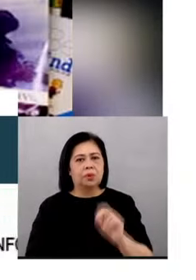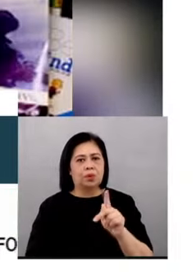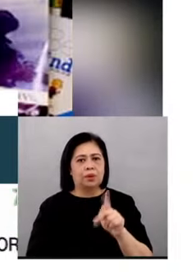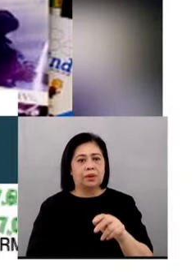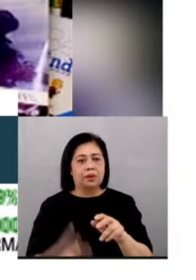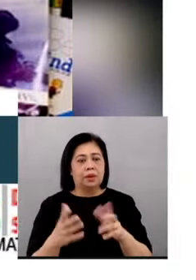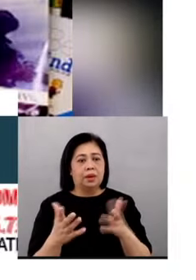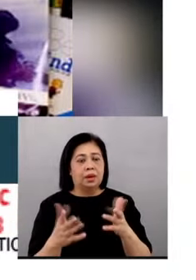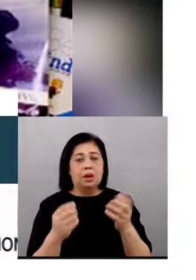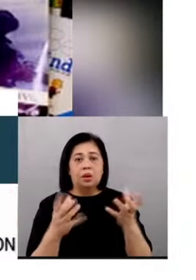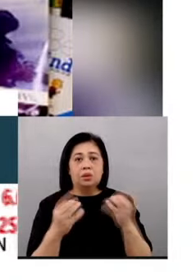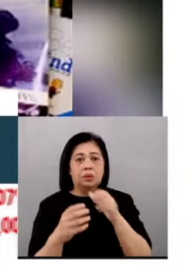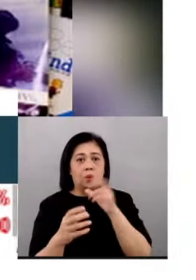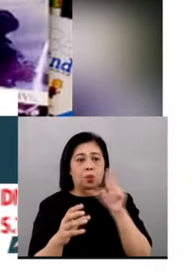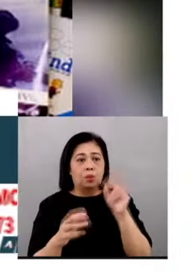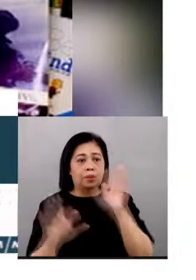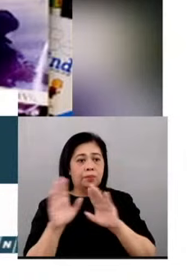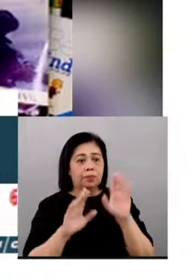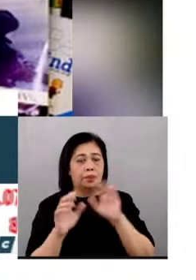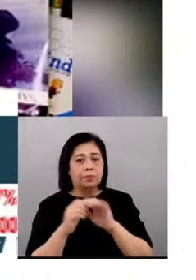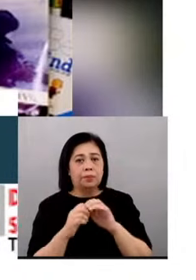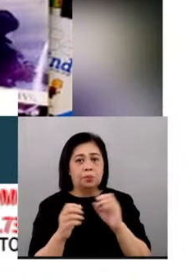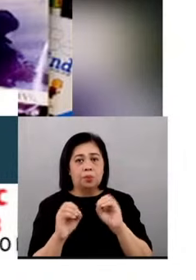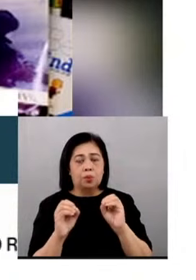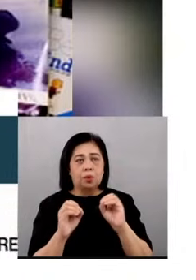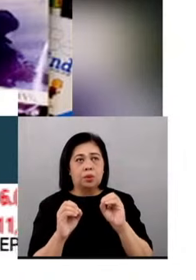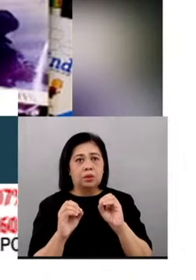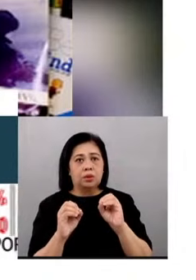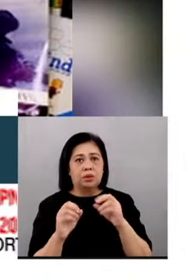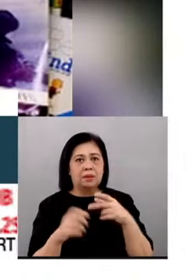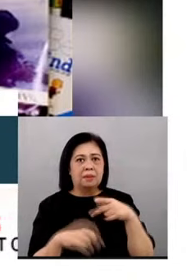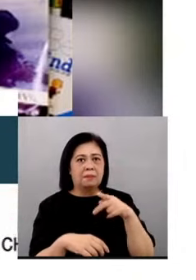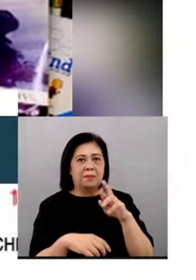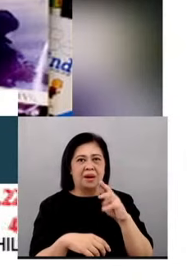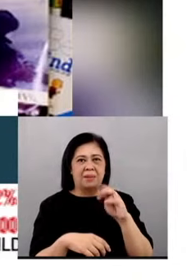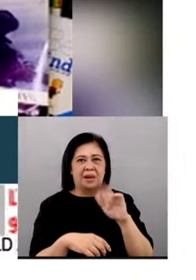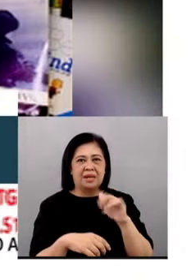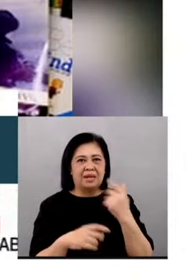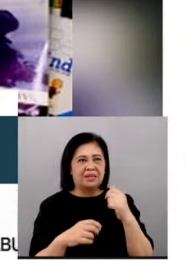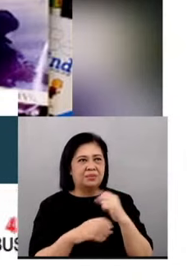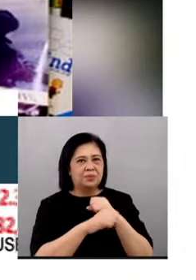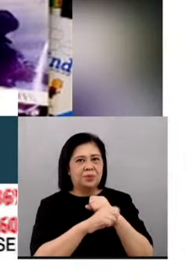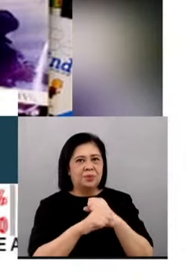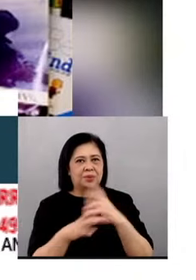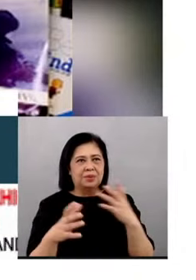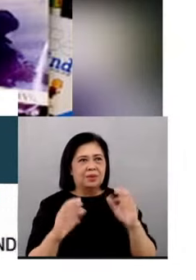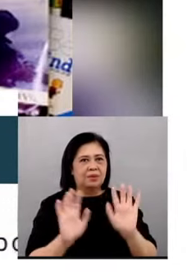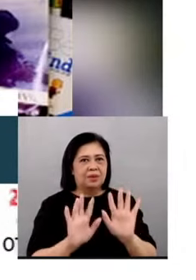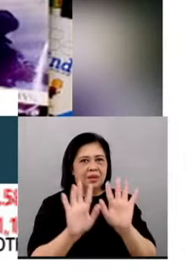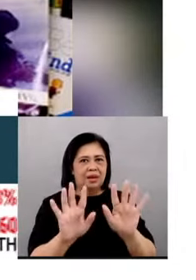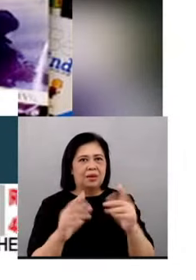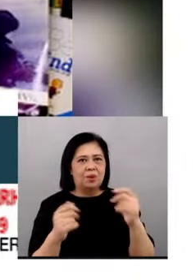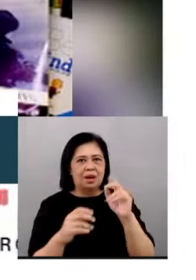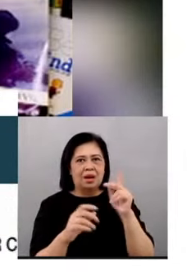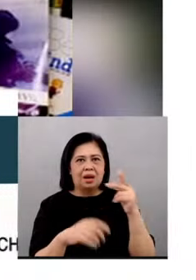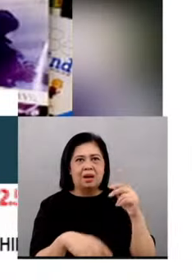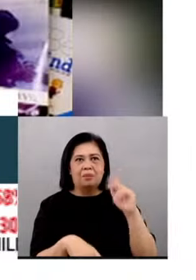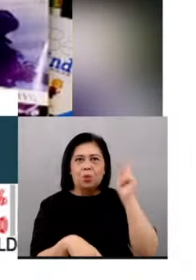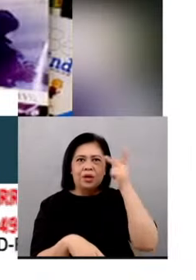the, we don't have the problem, Carmina, is we don't have primaries, we don't have political